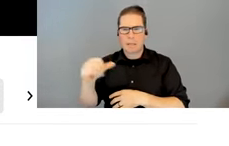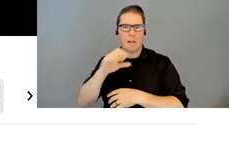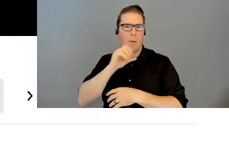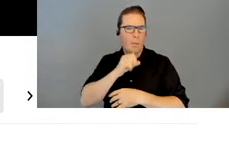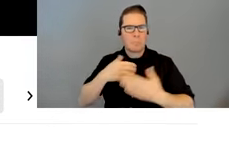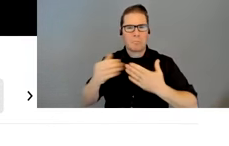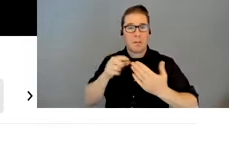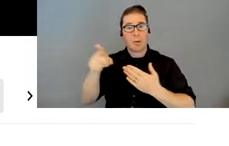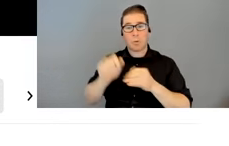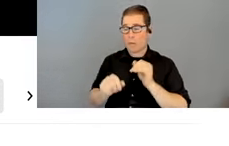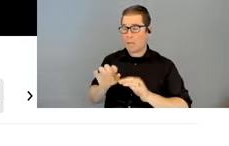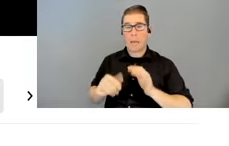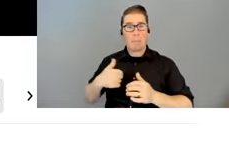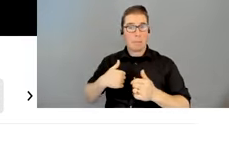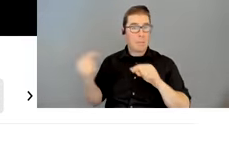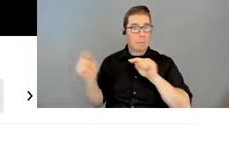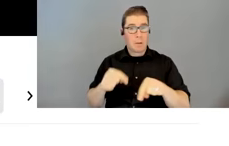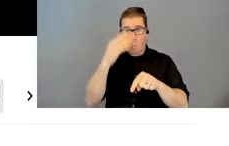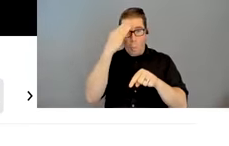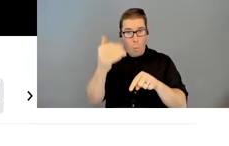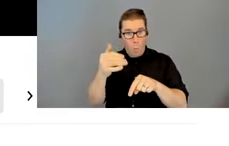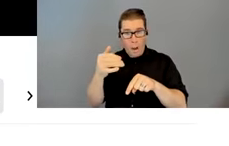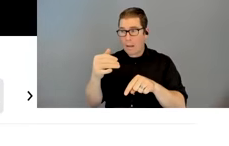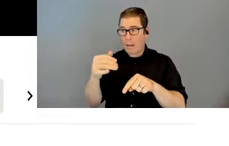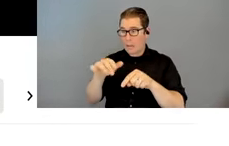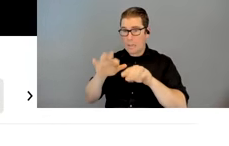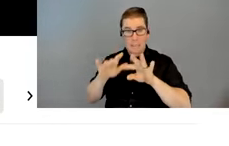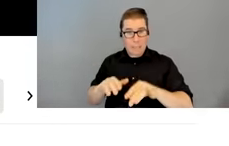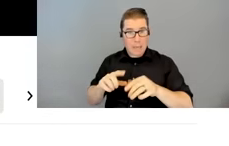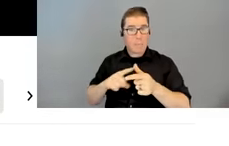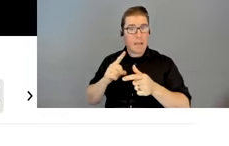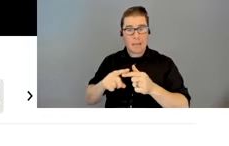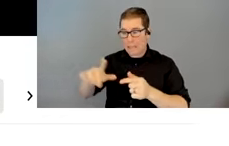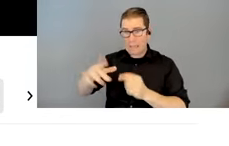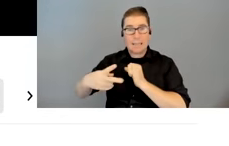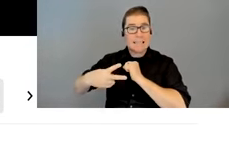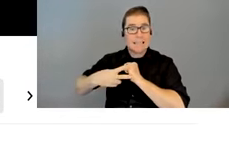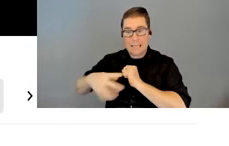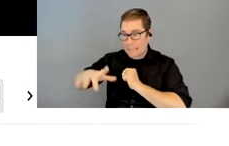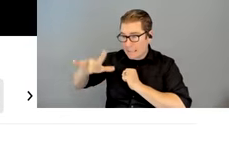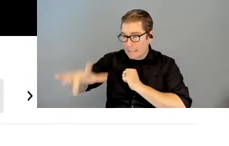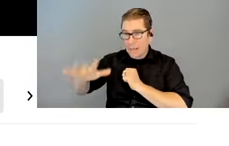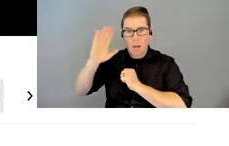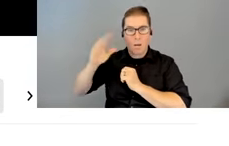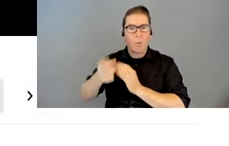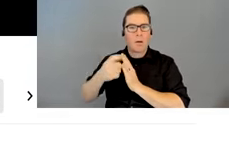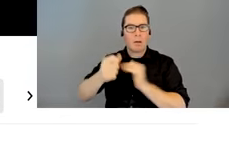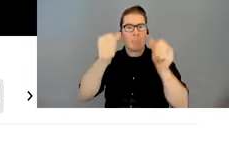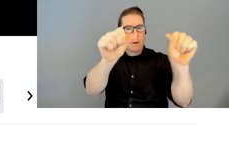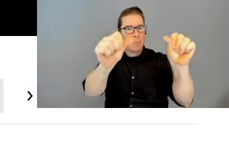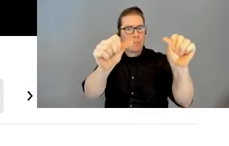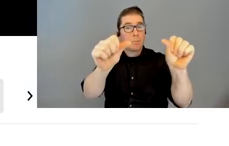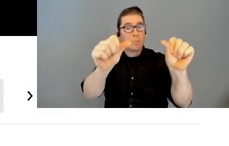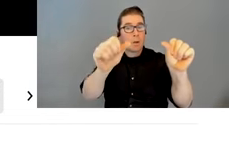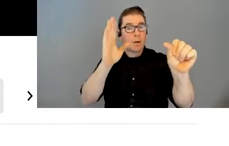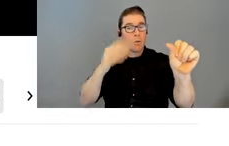today, and then hit save, and it will automatically stick it onto the wall there, and we should be able to